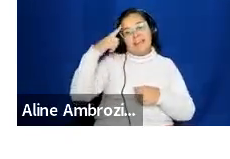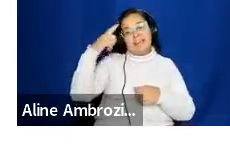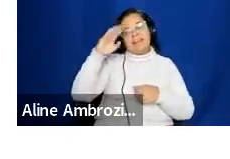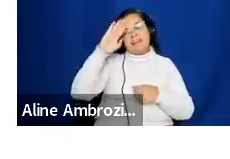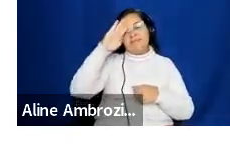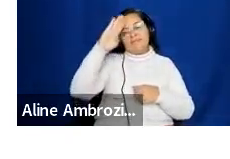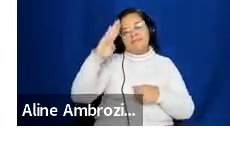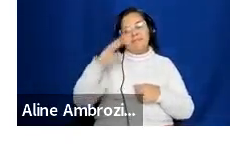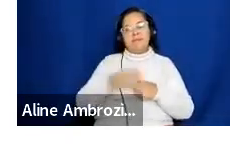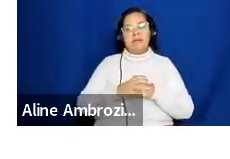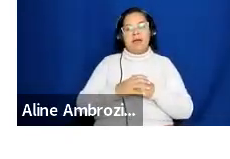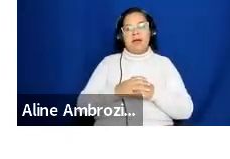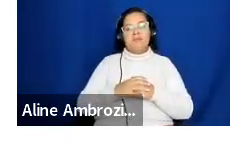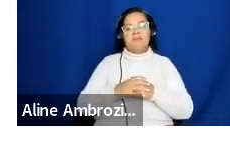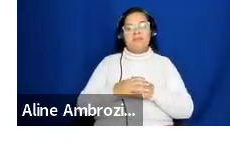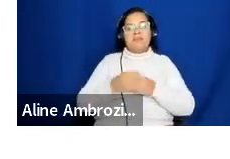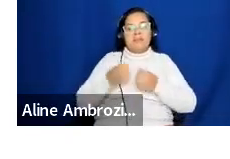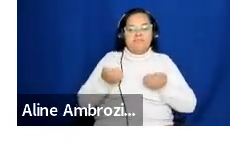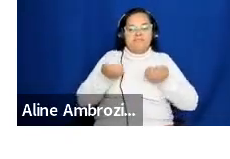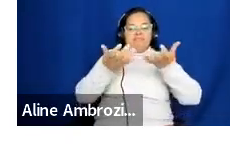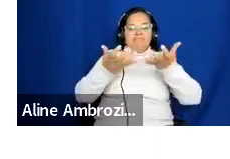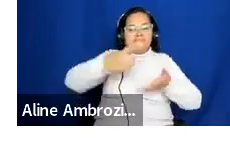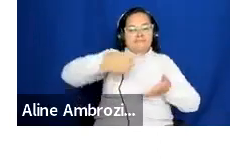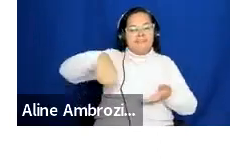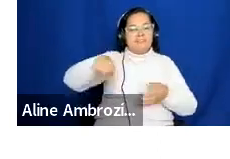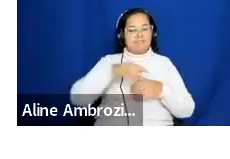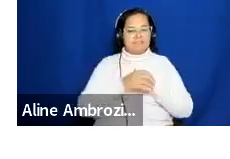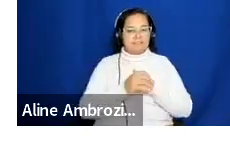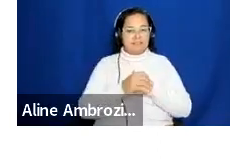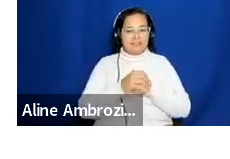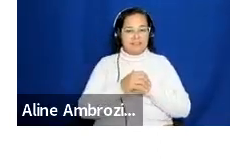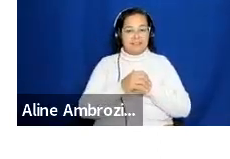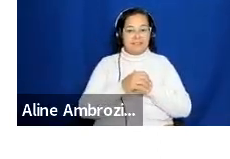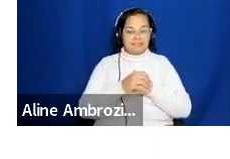So I thought I would, if that's okay, I would move on to